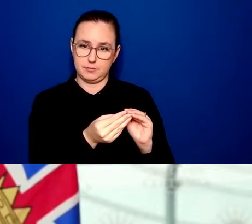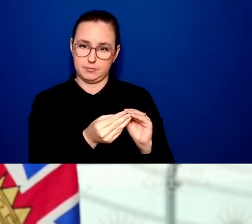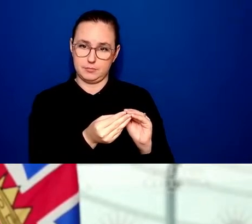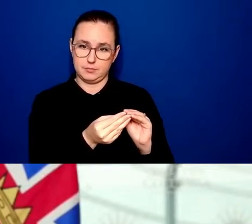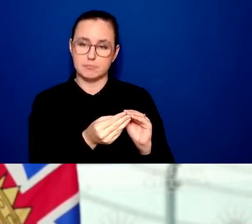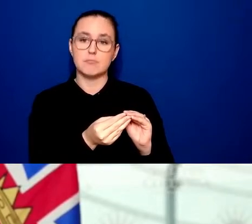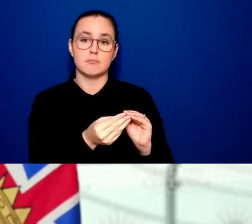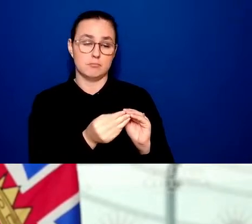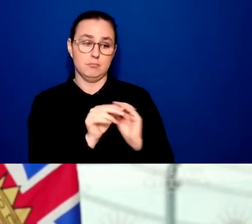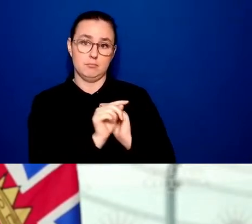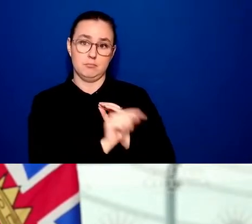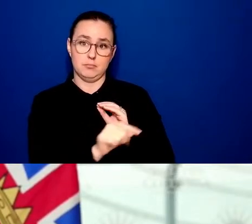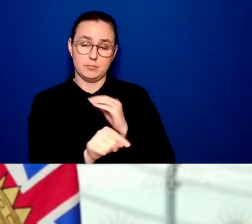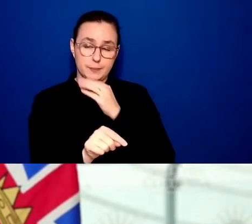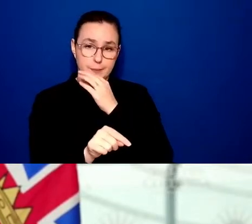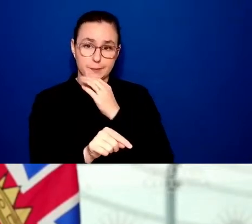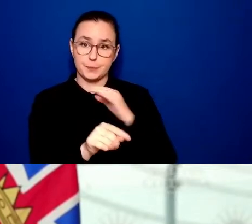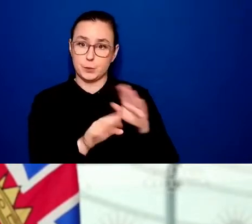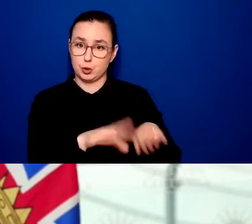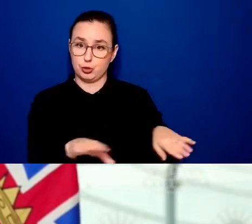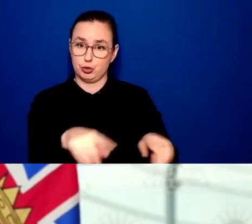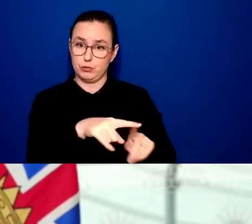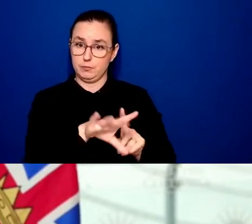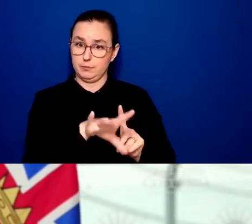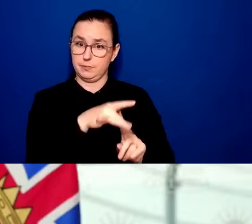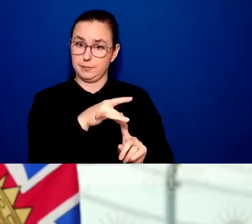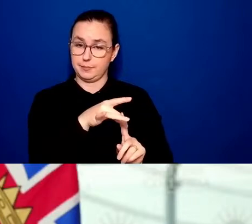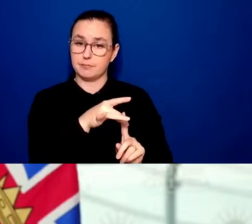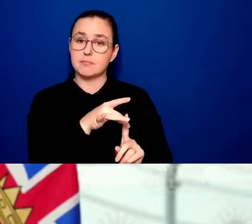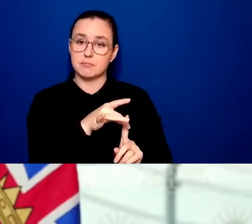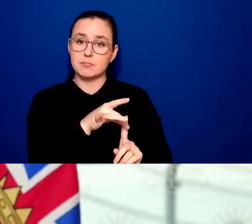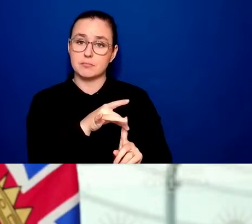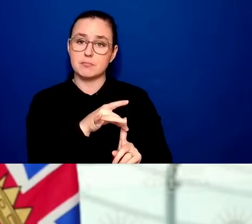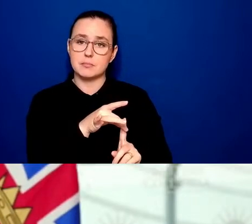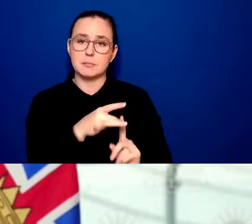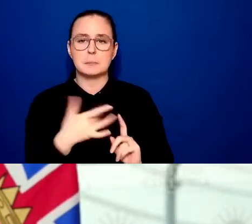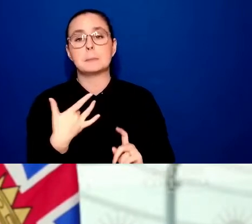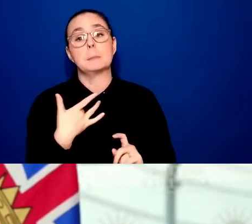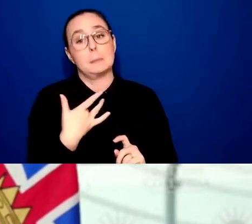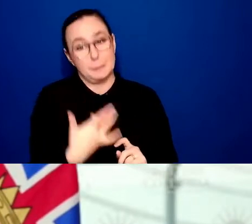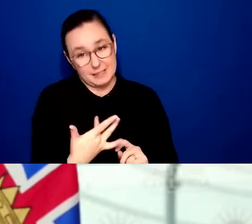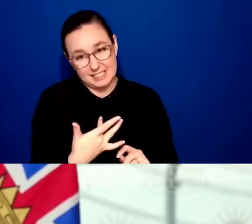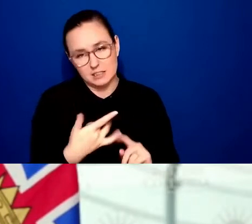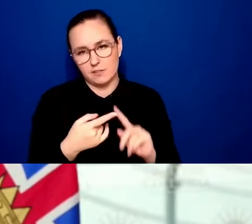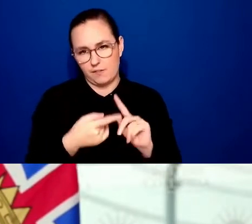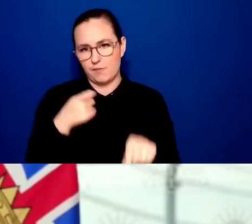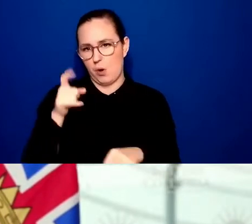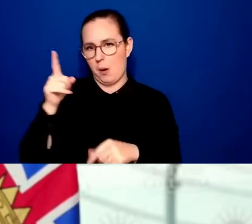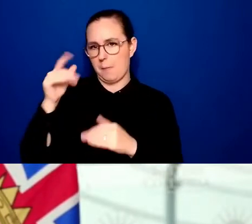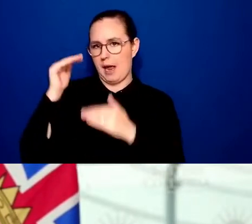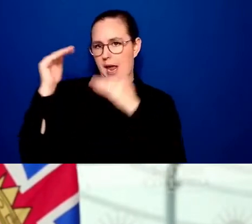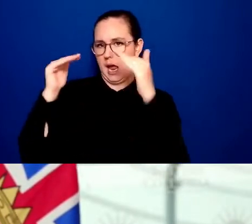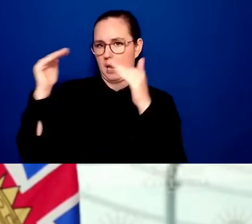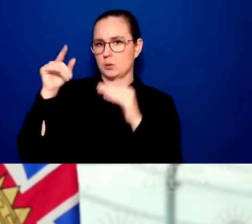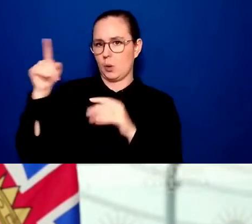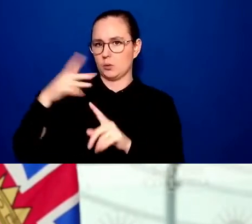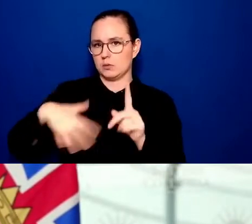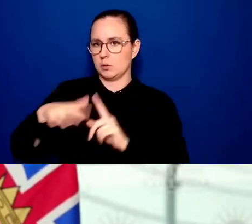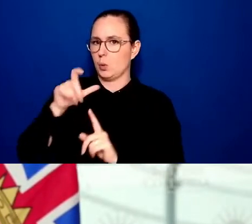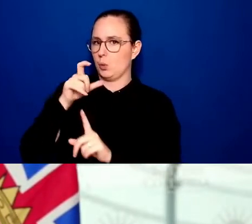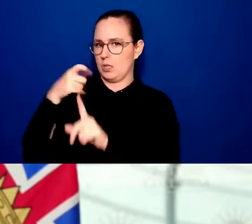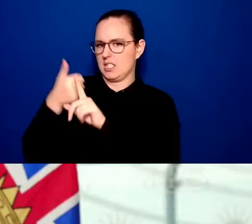much more likely to be from families where adults in the family are not yet immunized, or to be exposed in settings where there